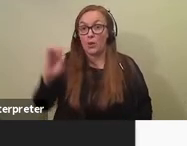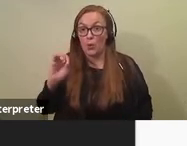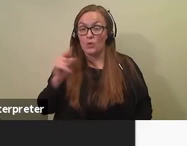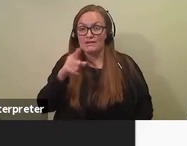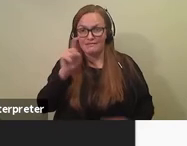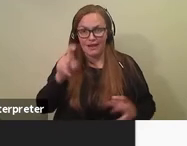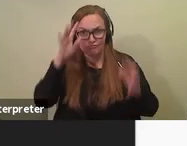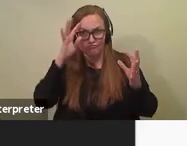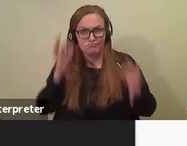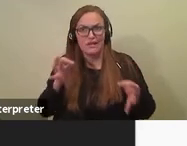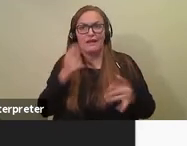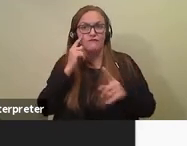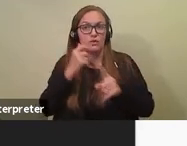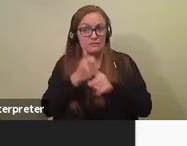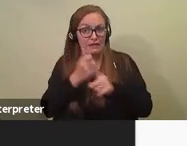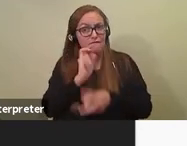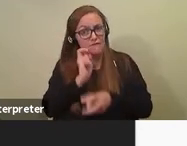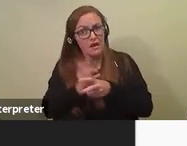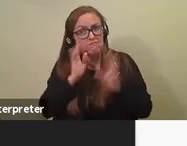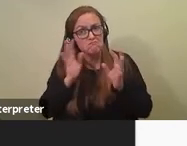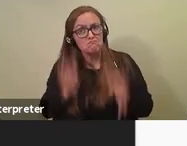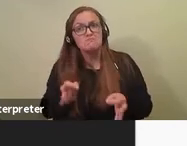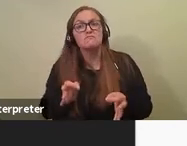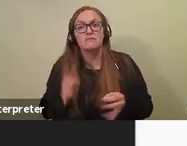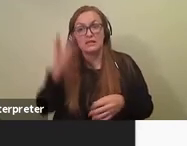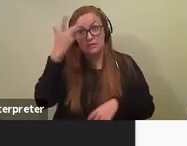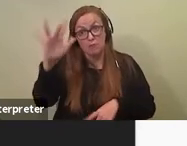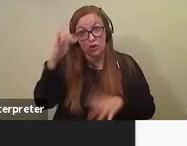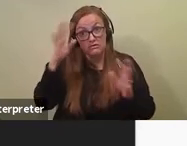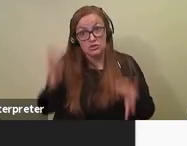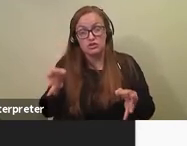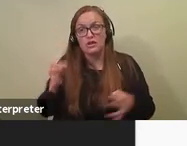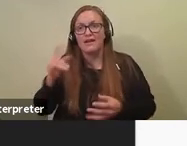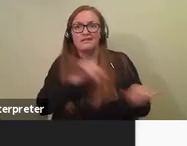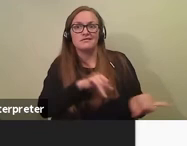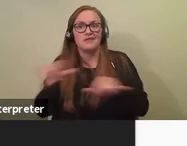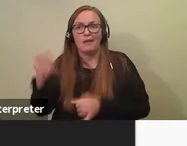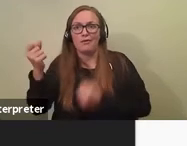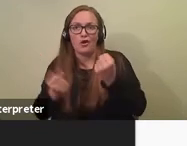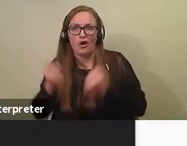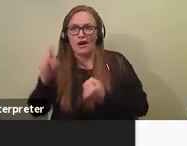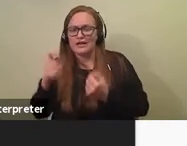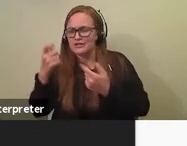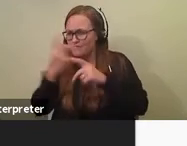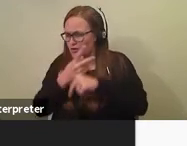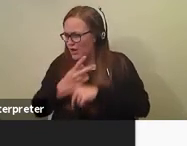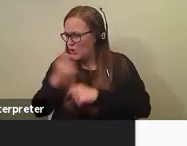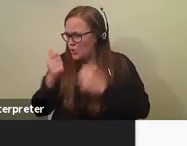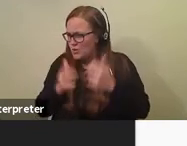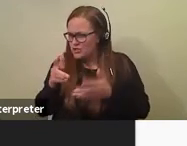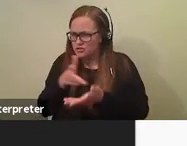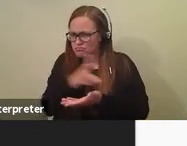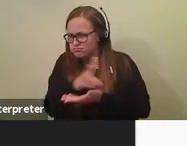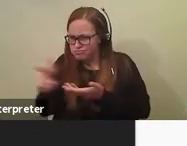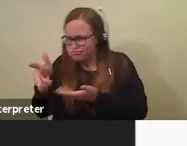tough decisions and very intelligent decisions, a car has to figure out, you know, which lane do I take? What do I do if there's a